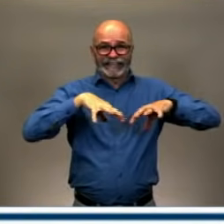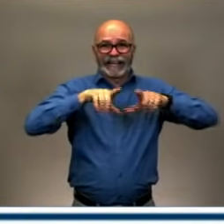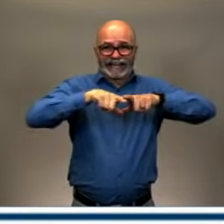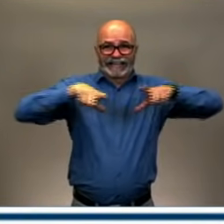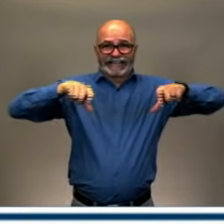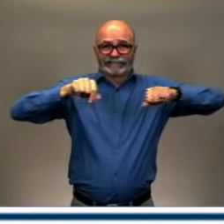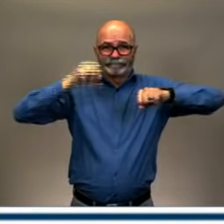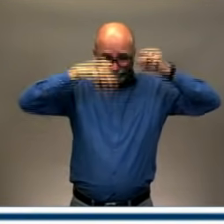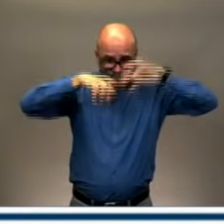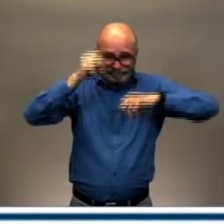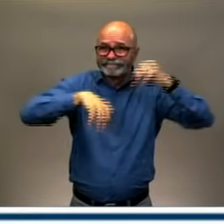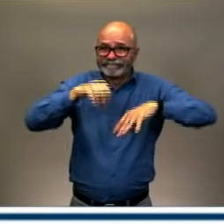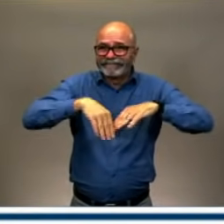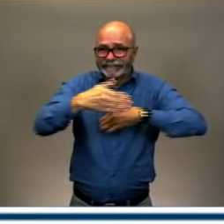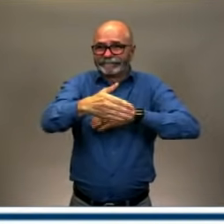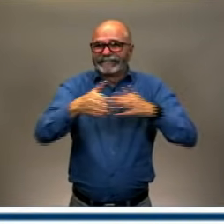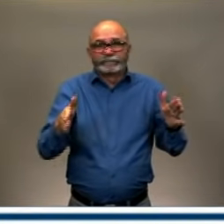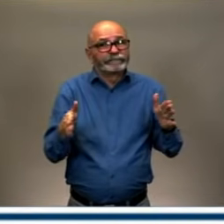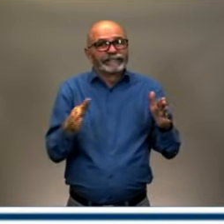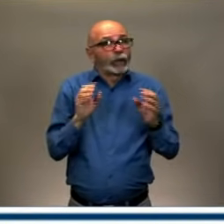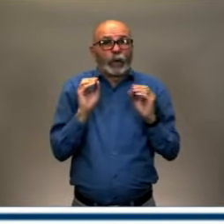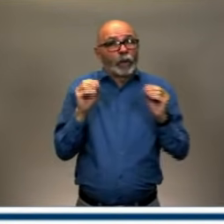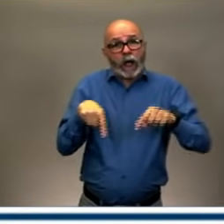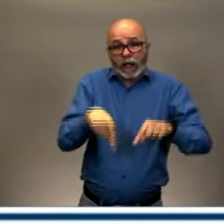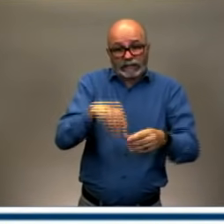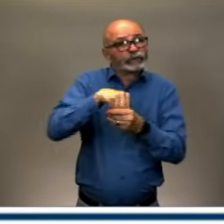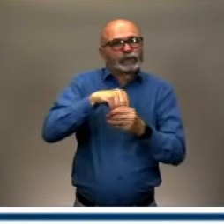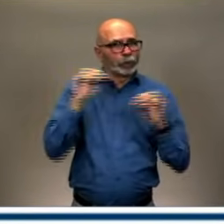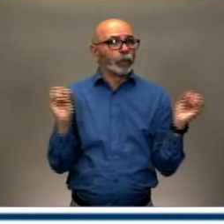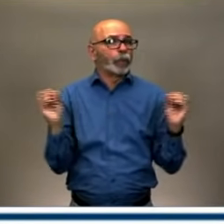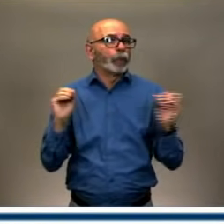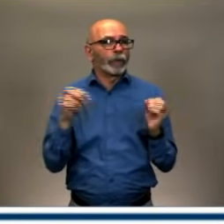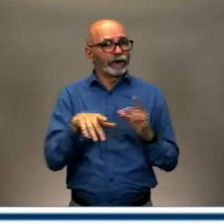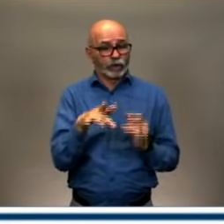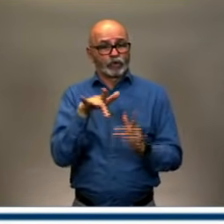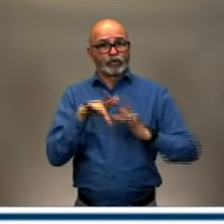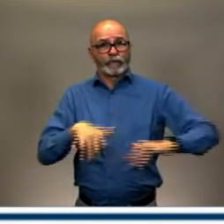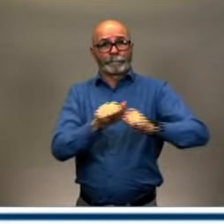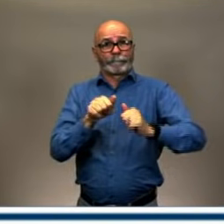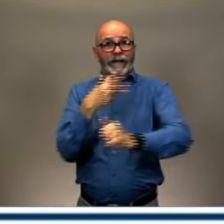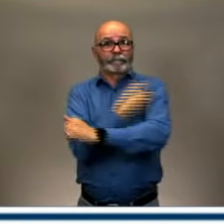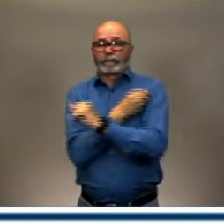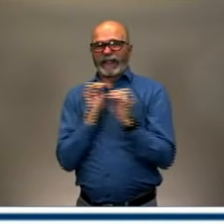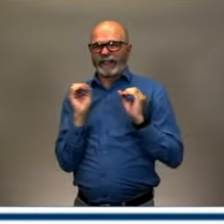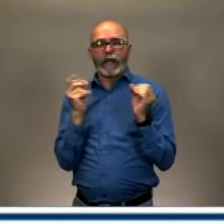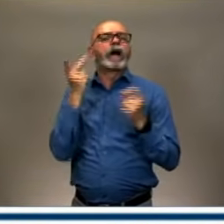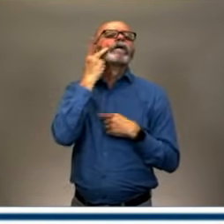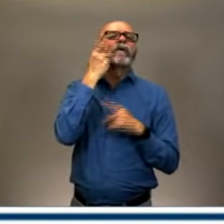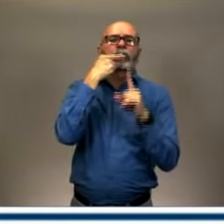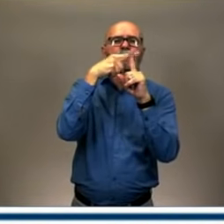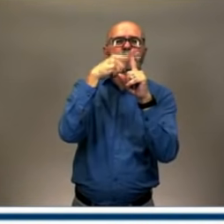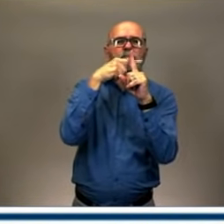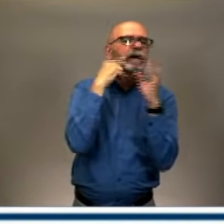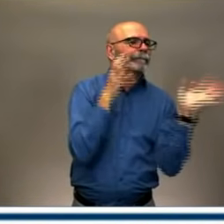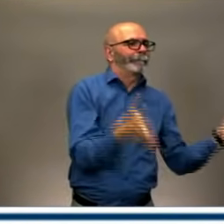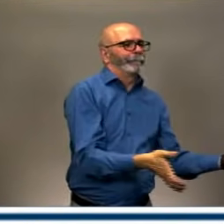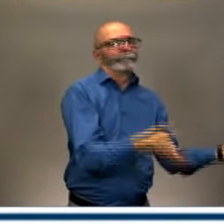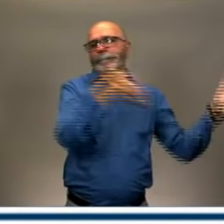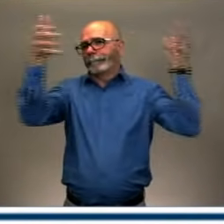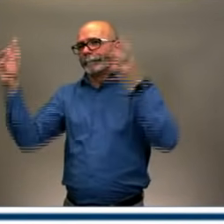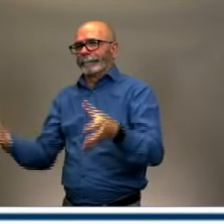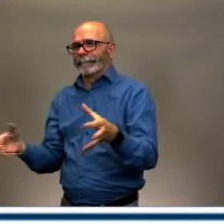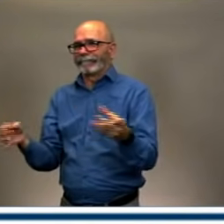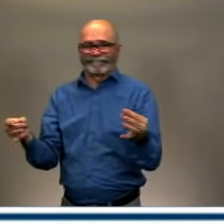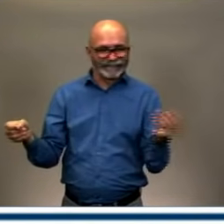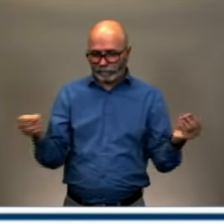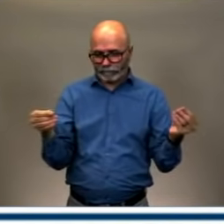vaccine. Just to test, could we maintain the temperature? The first time we did it, we used a certain method, and actually it failed. We weren't